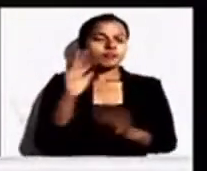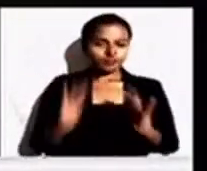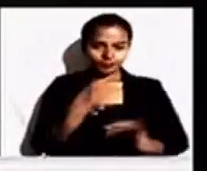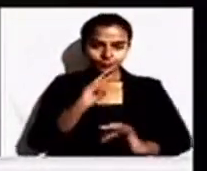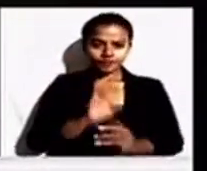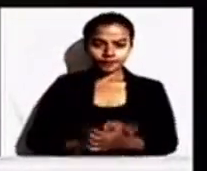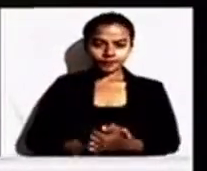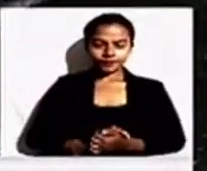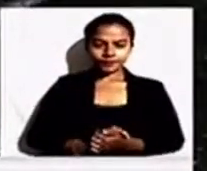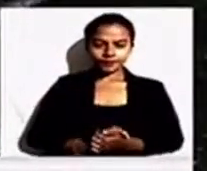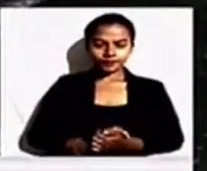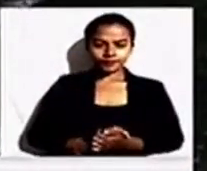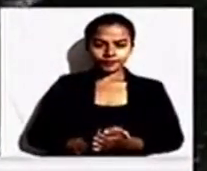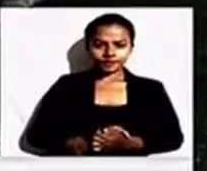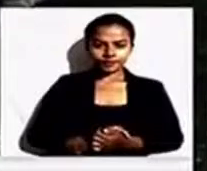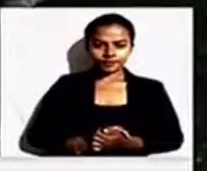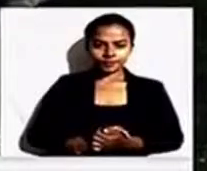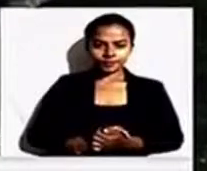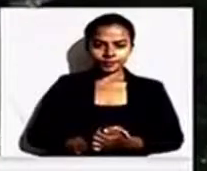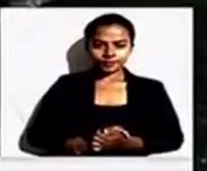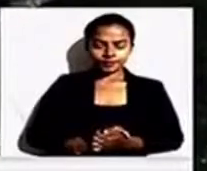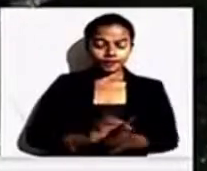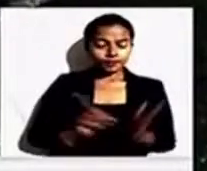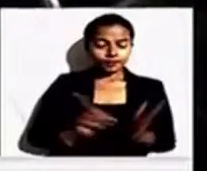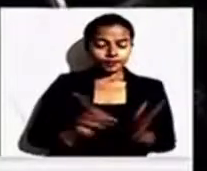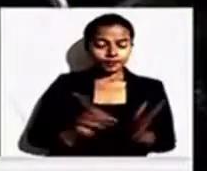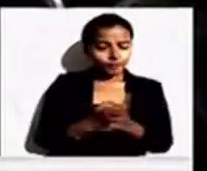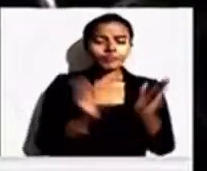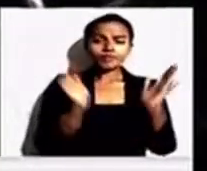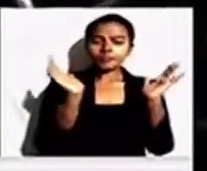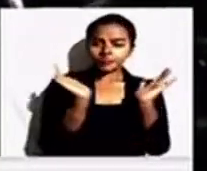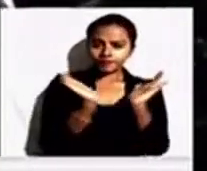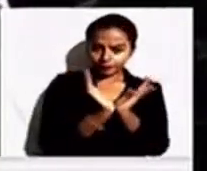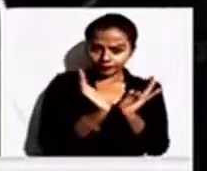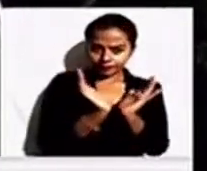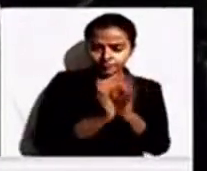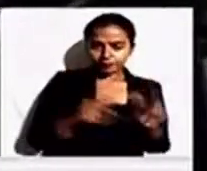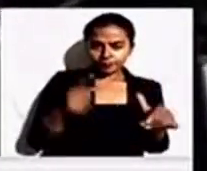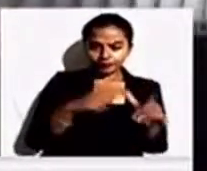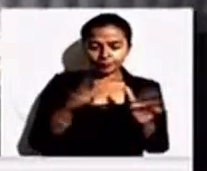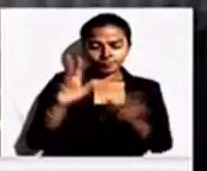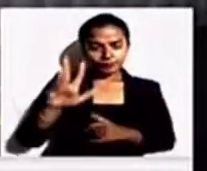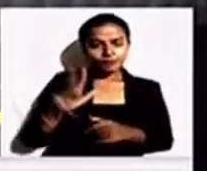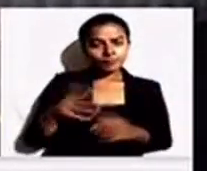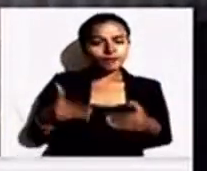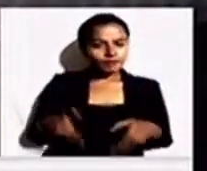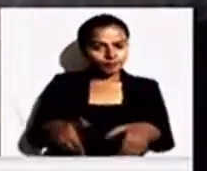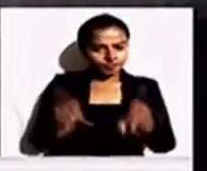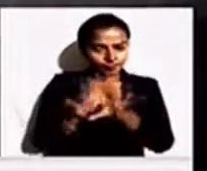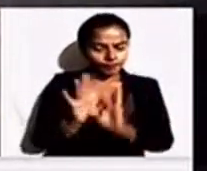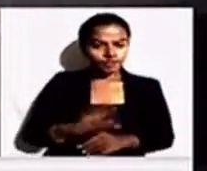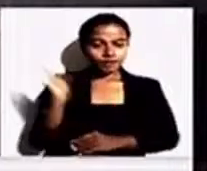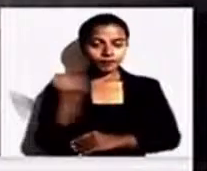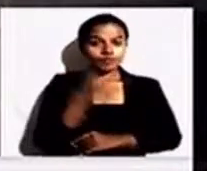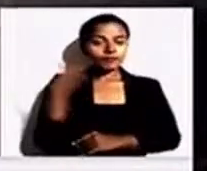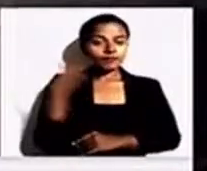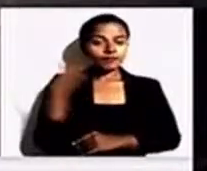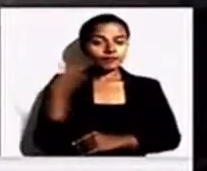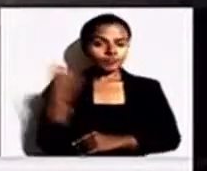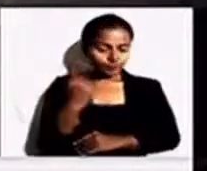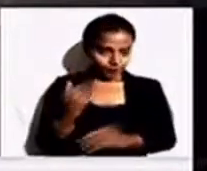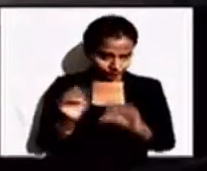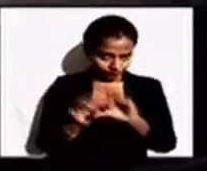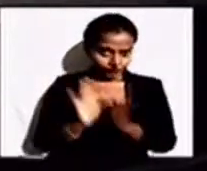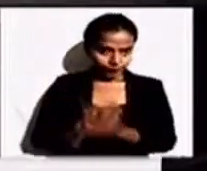A lorry had crashed on a tree that had fallen onto the A9 road in Vaunia after Cyclone Burevi made landfall. The injured driver was admitted to the